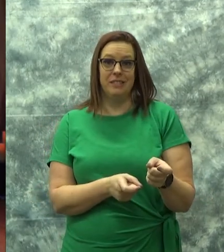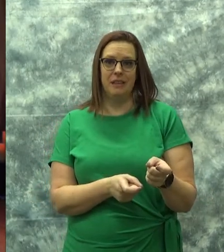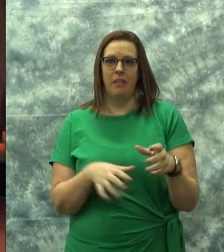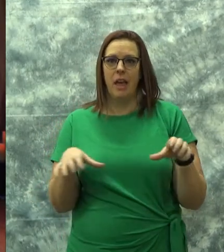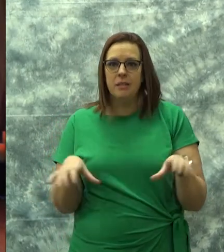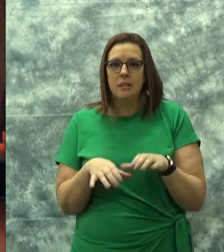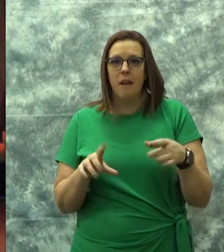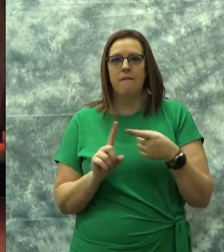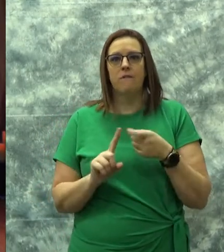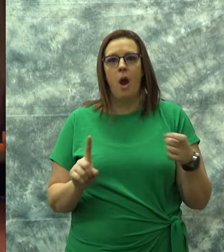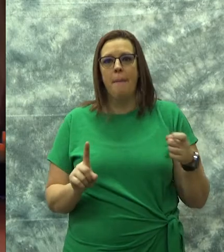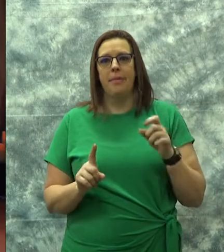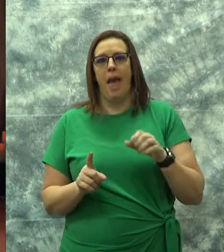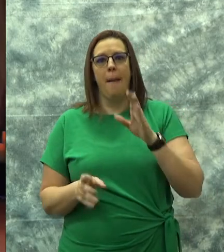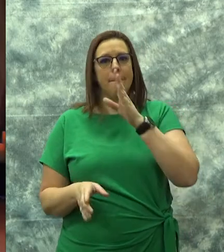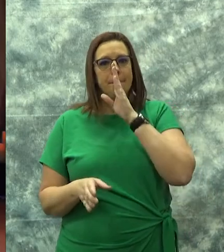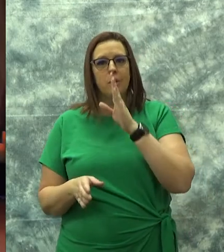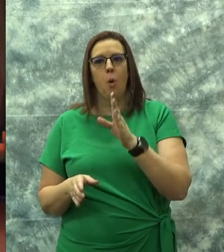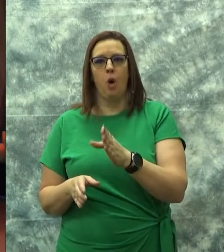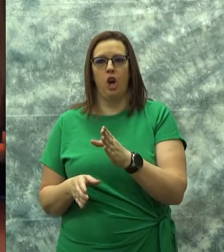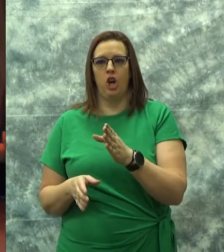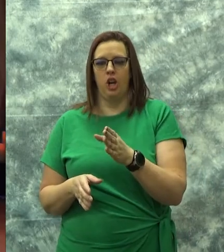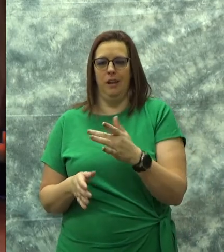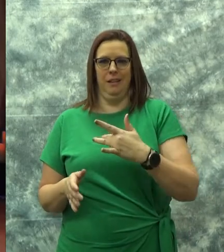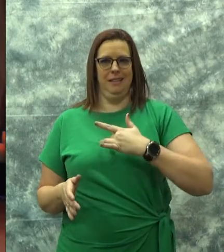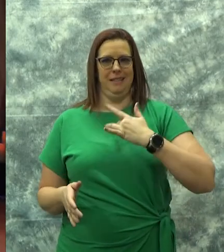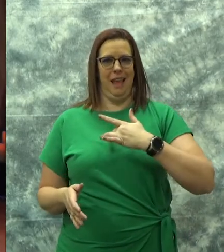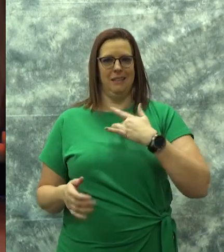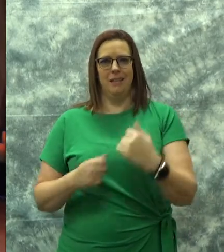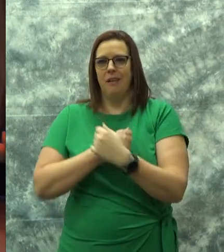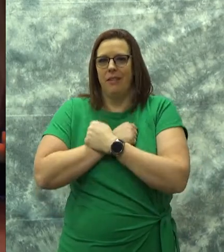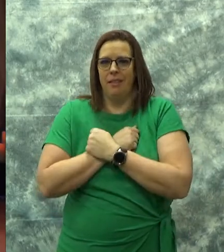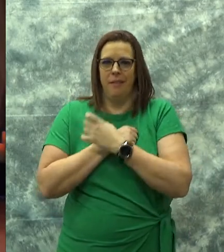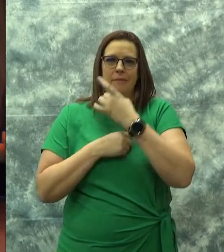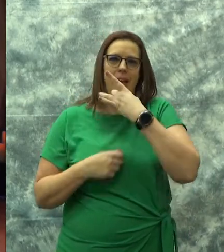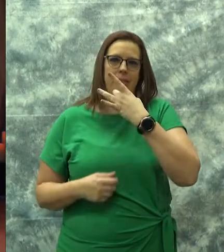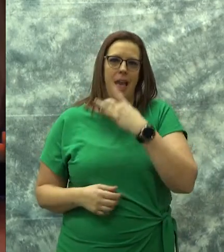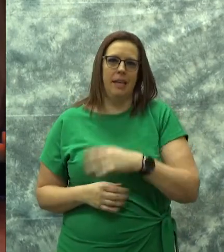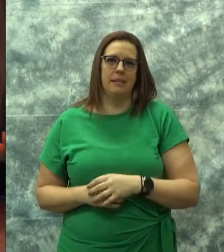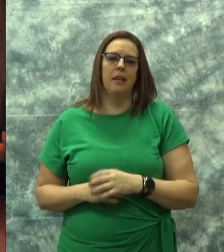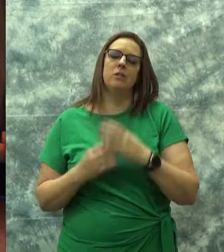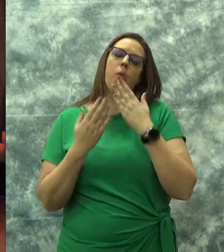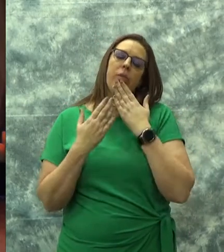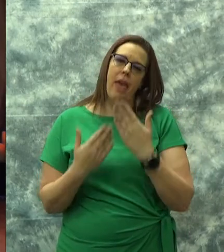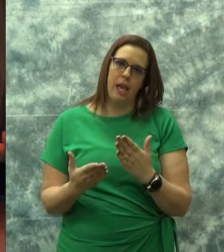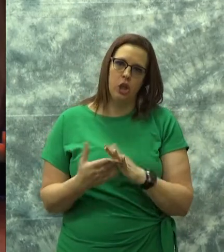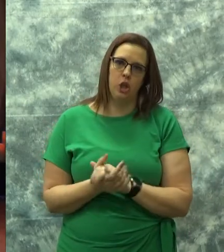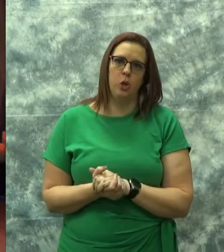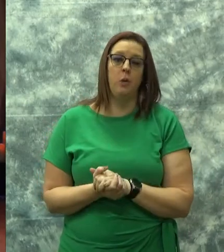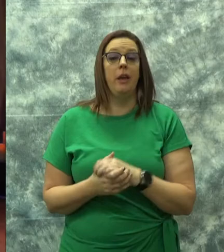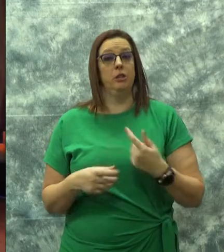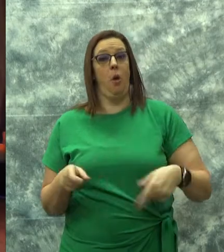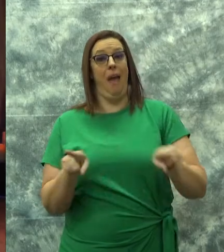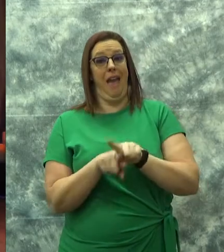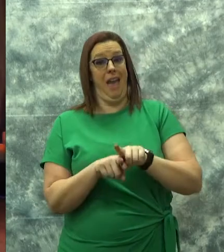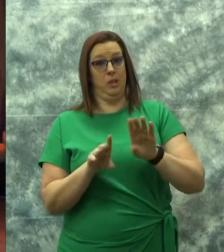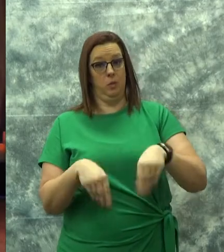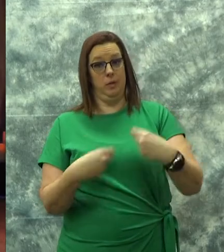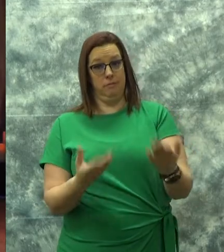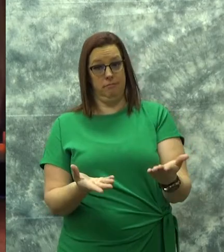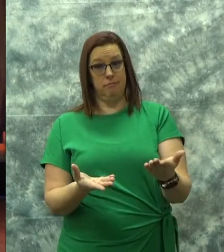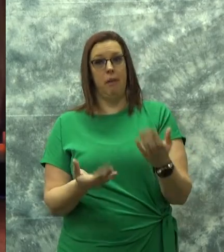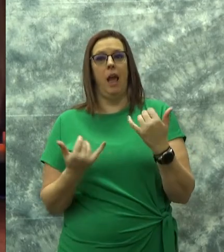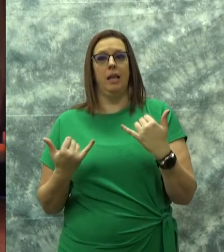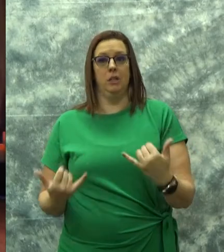giving that is done from that pure sense of love and light and joy and contribution. Thank you. And as we give,